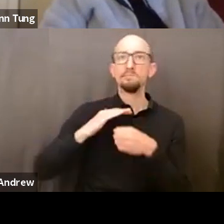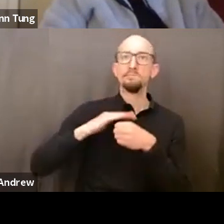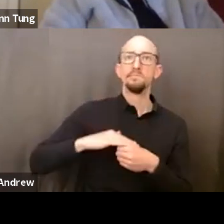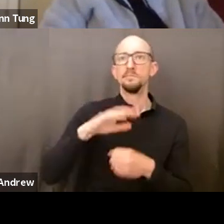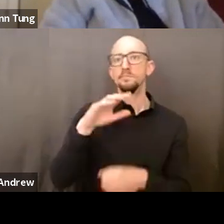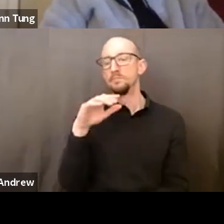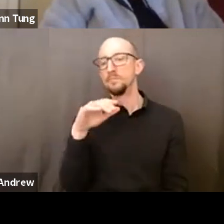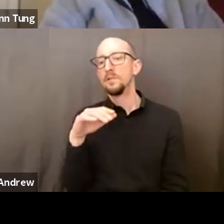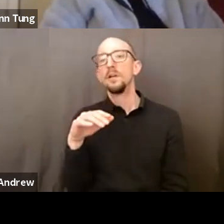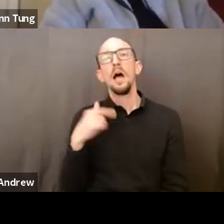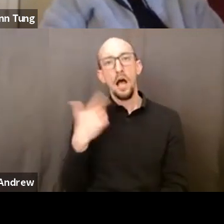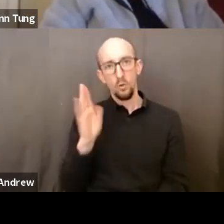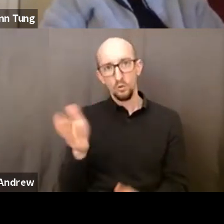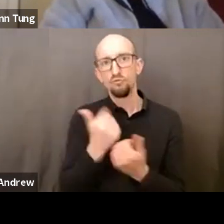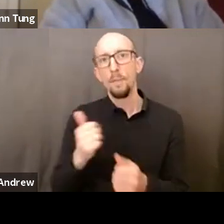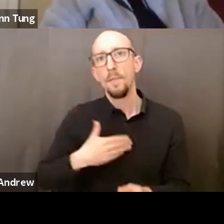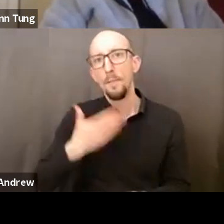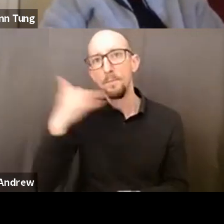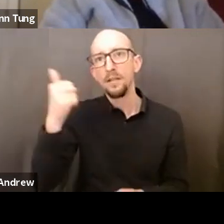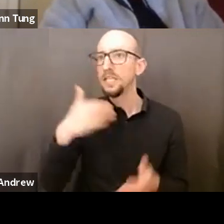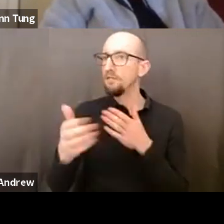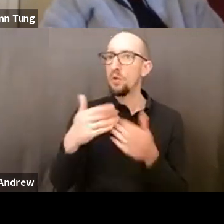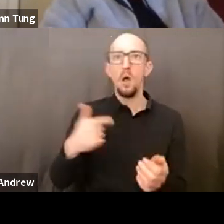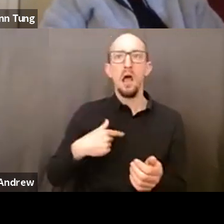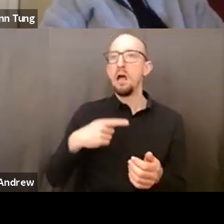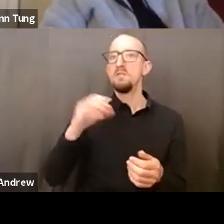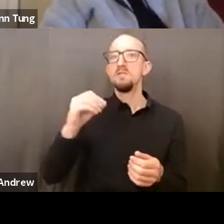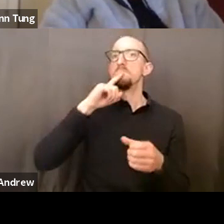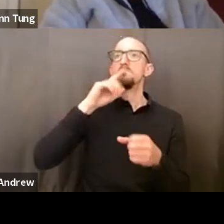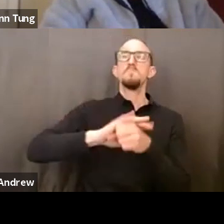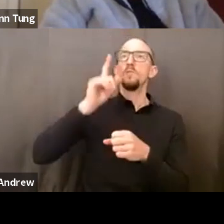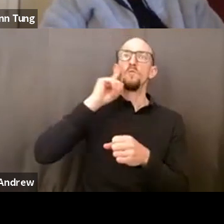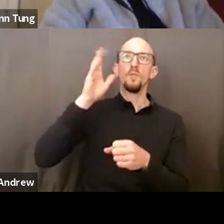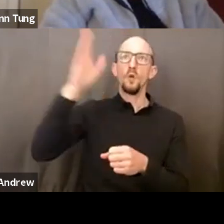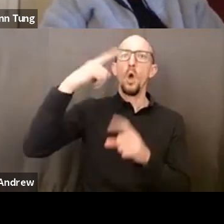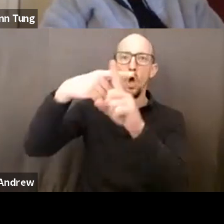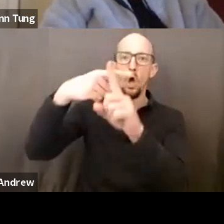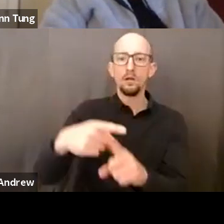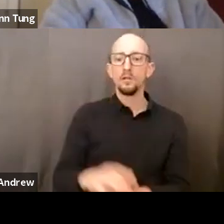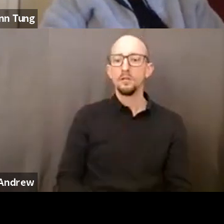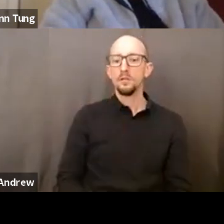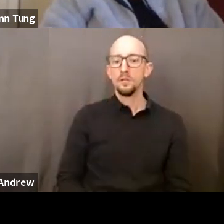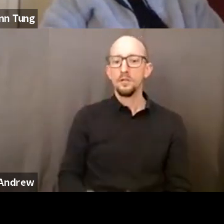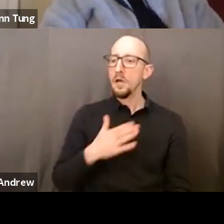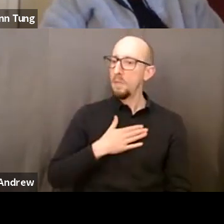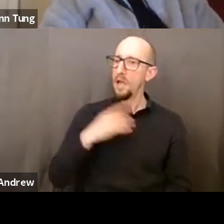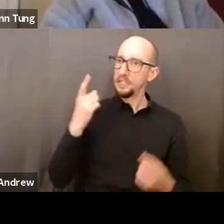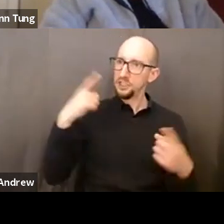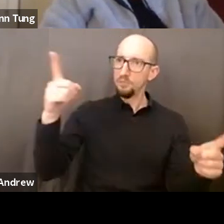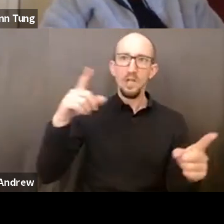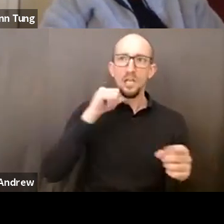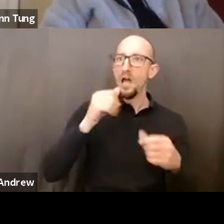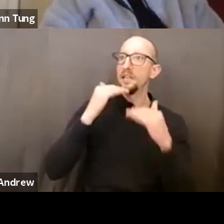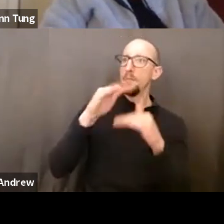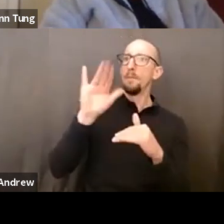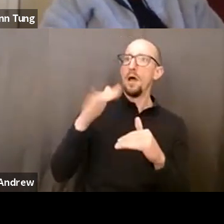though my future is not guaranteed, because I know my merit will seem sooner or later by my city. I hope one day no one will fight